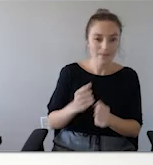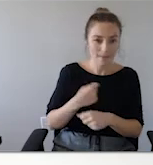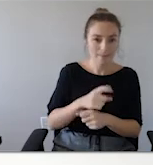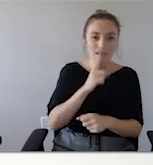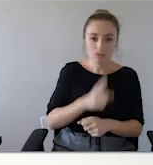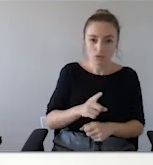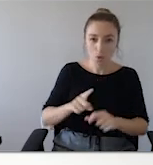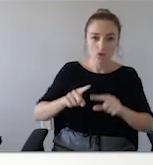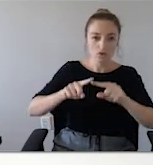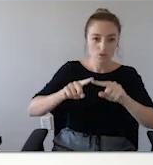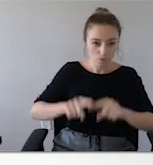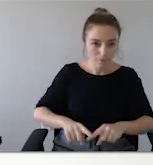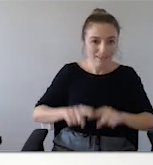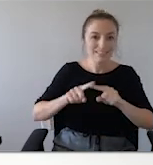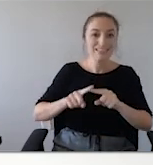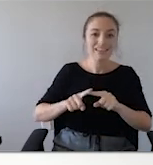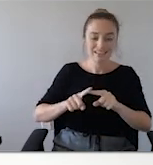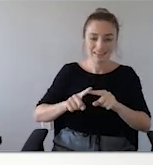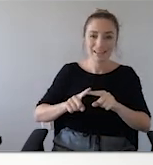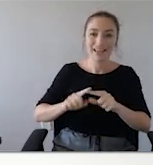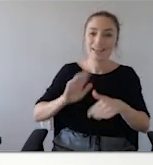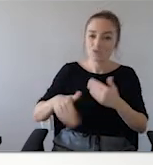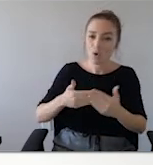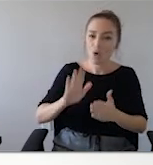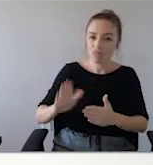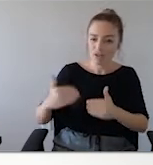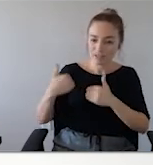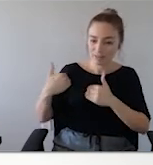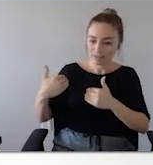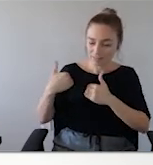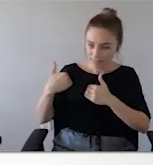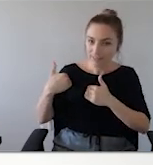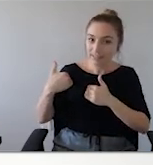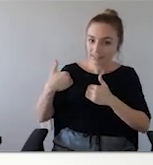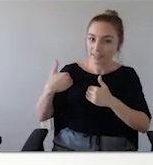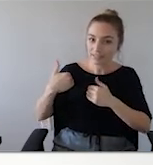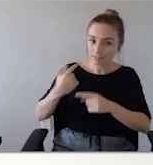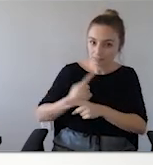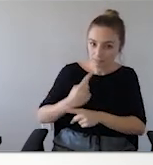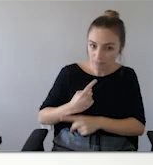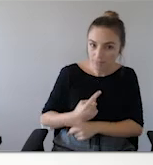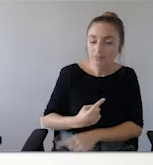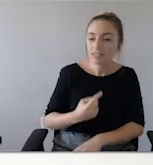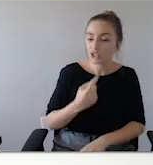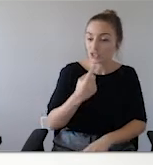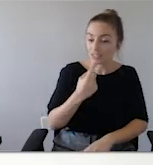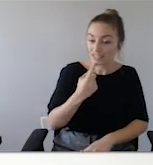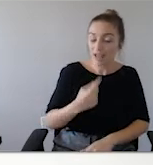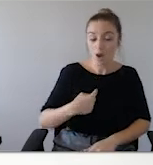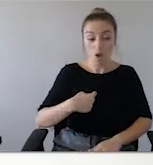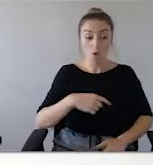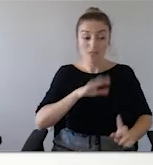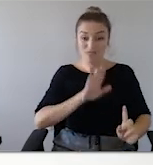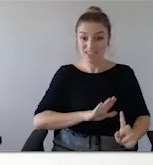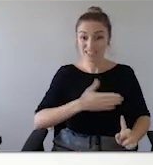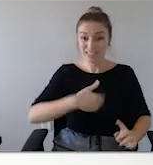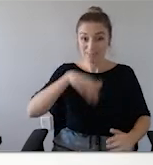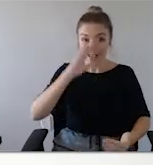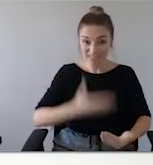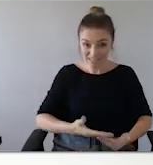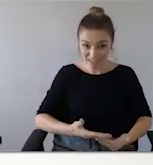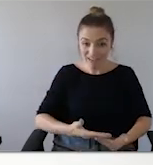year with accountability, saying, hey, this is my son, and I'm a data mom. Like that, as a parent of